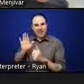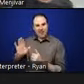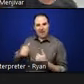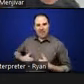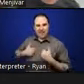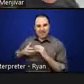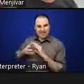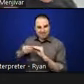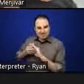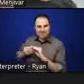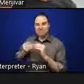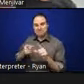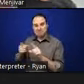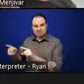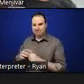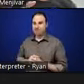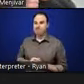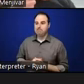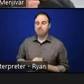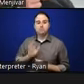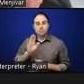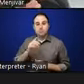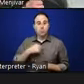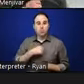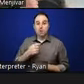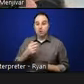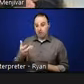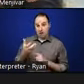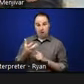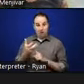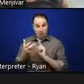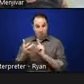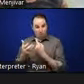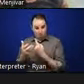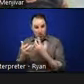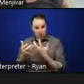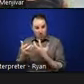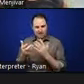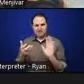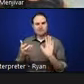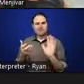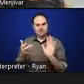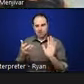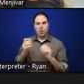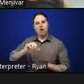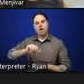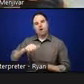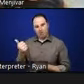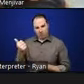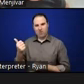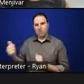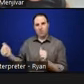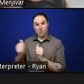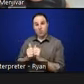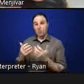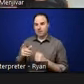didn't want to just have it to be something electronically that you use on your phones. So we created a newspaper as well. And when you